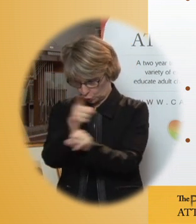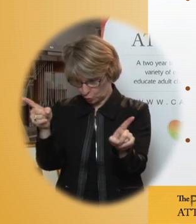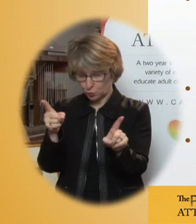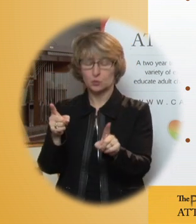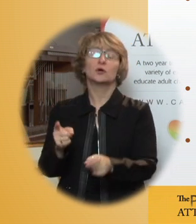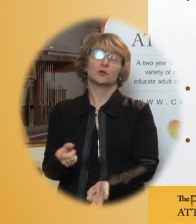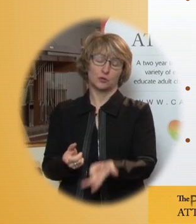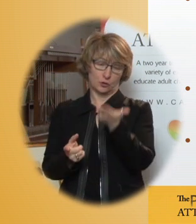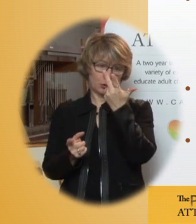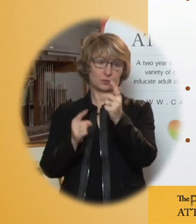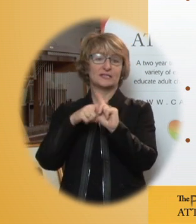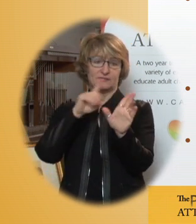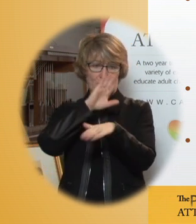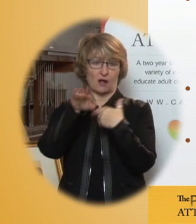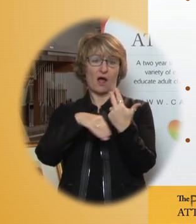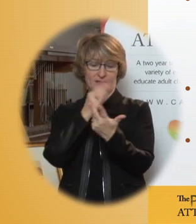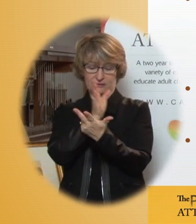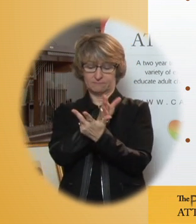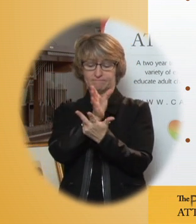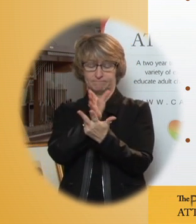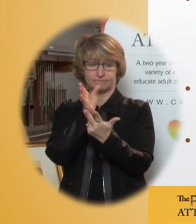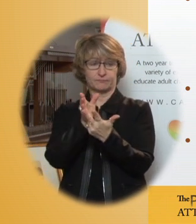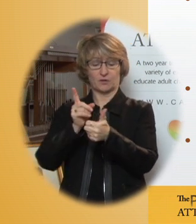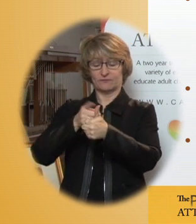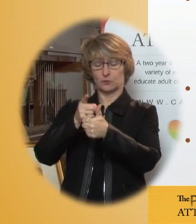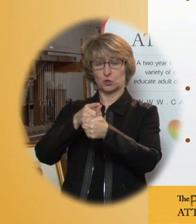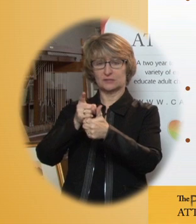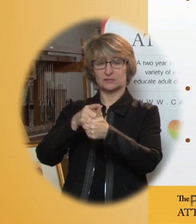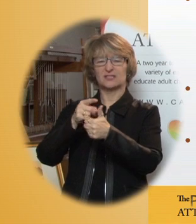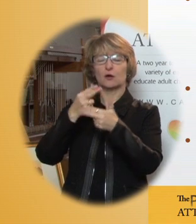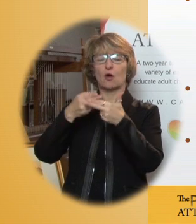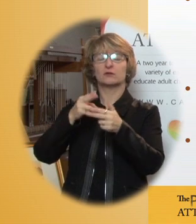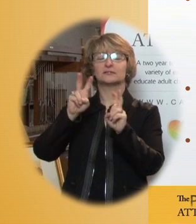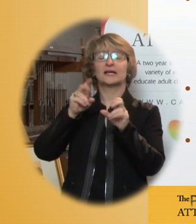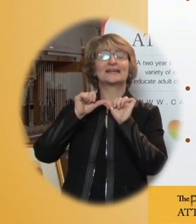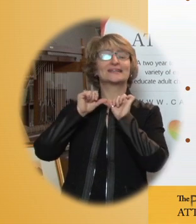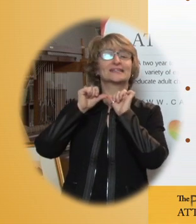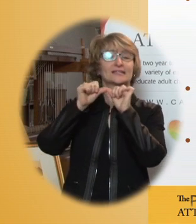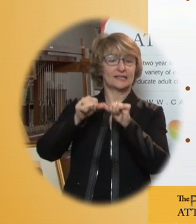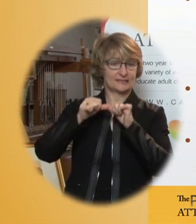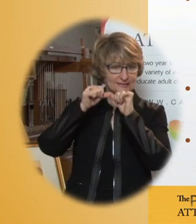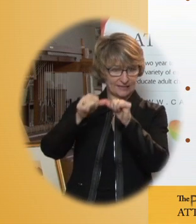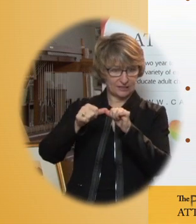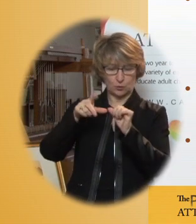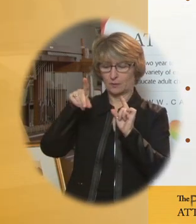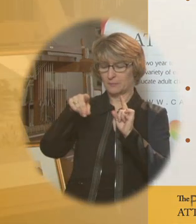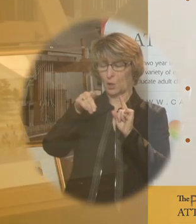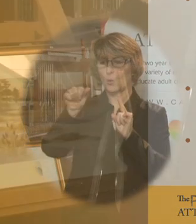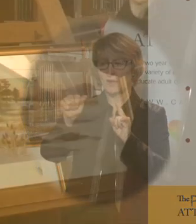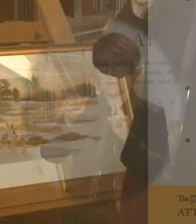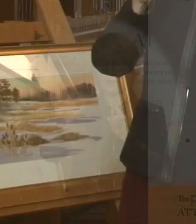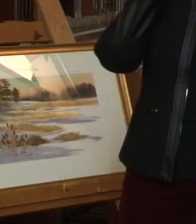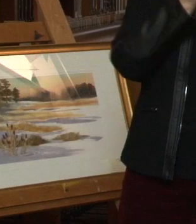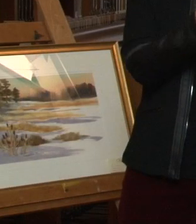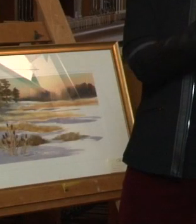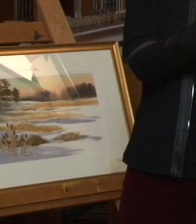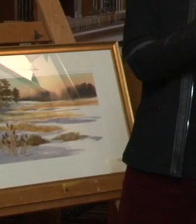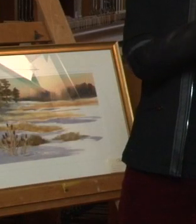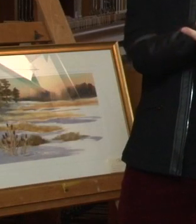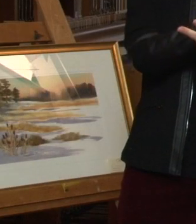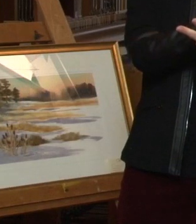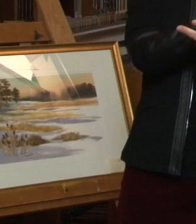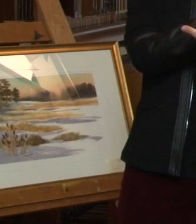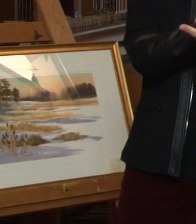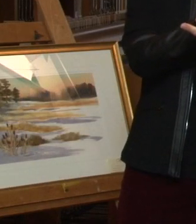kinds of types of power of attorney. First is the continuing power of attorney for property.